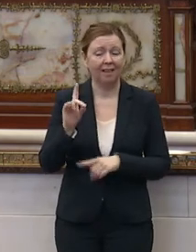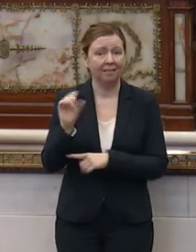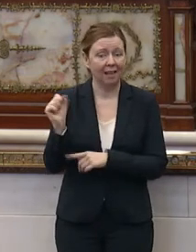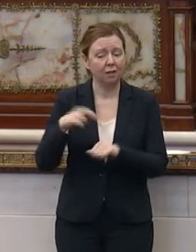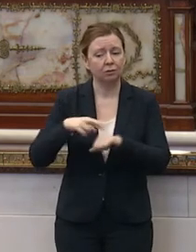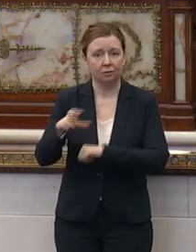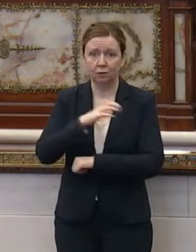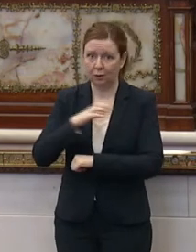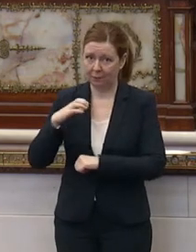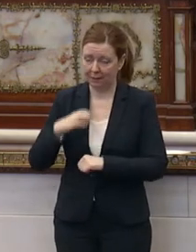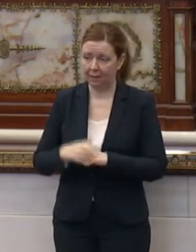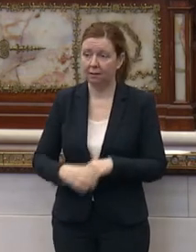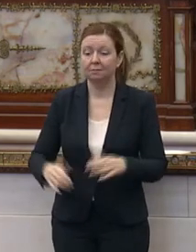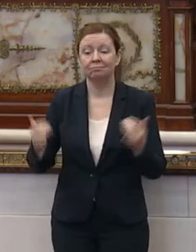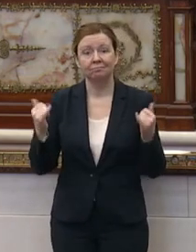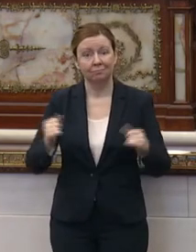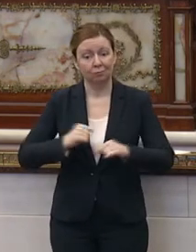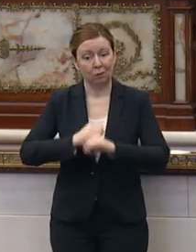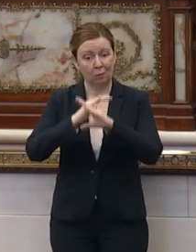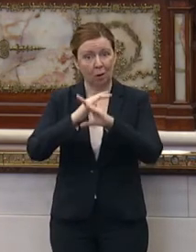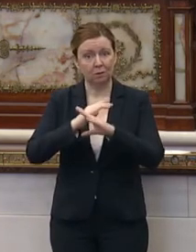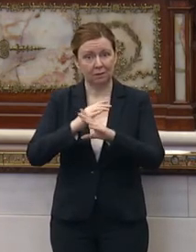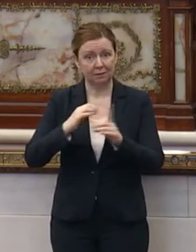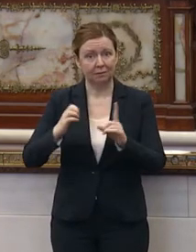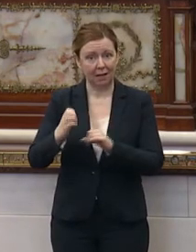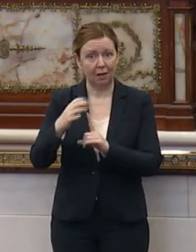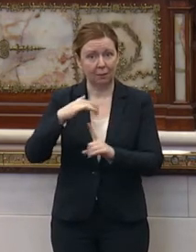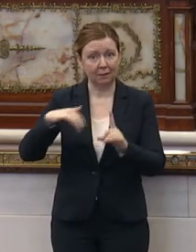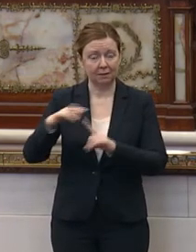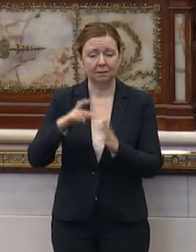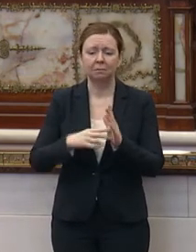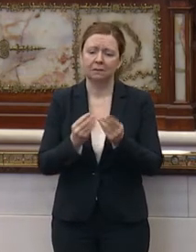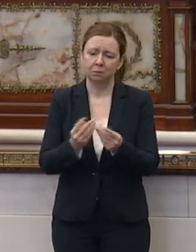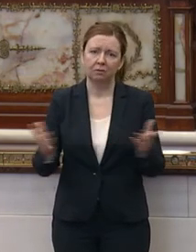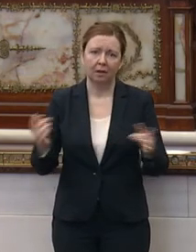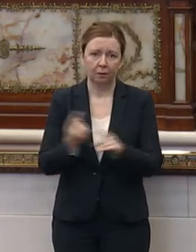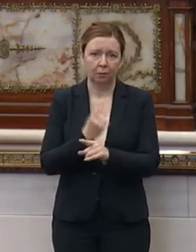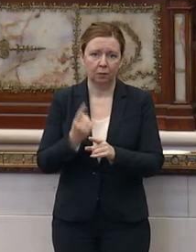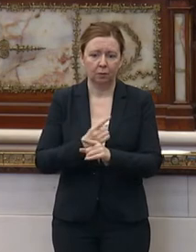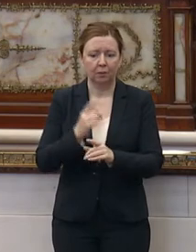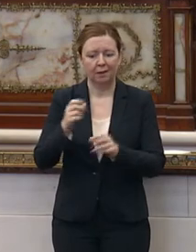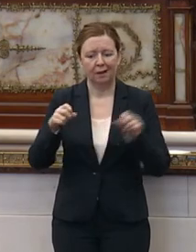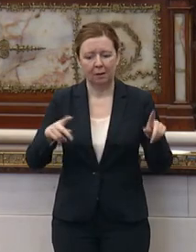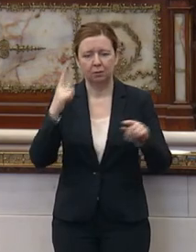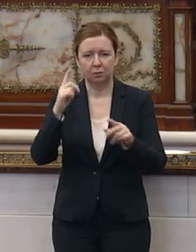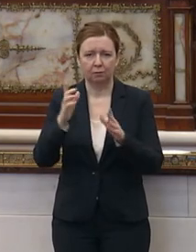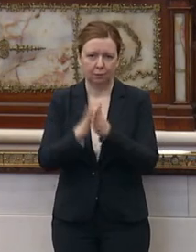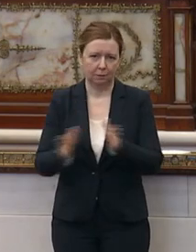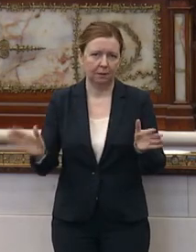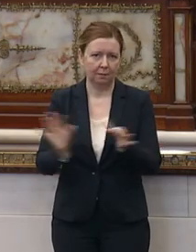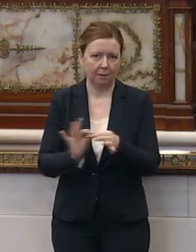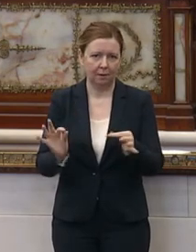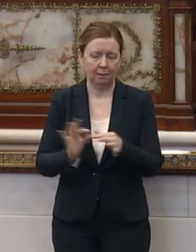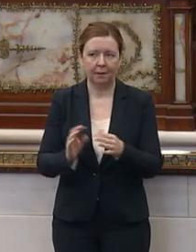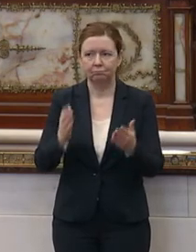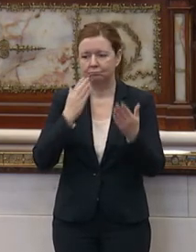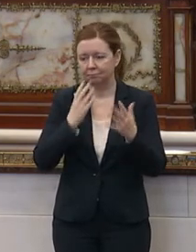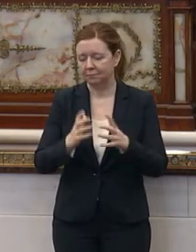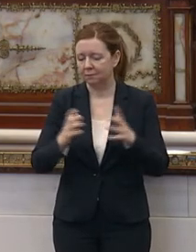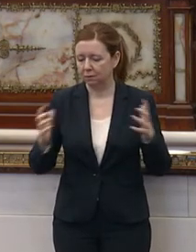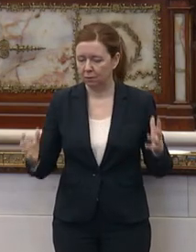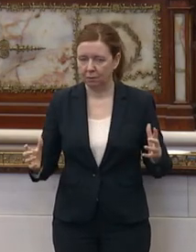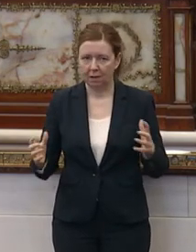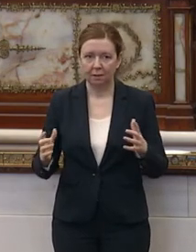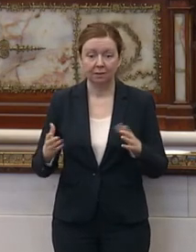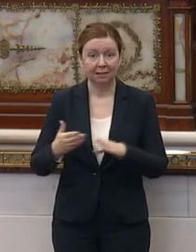being referred to committee. In our current remote environment, this procedure will provide an appropriate opportunity for public comment. We'd like to thank you very much